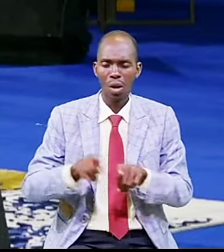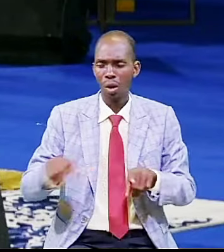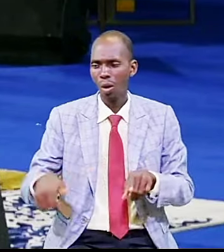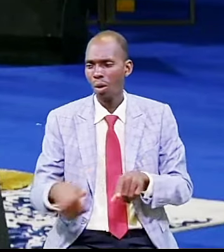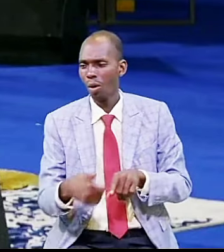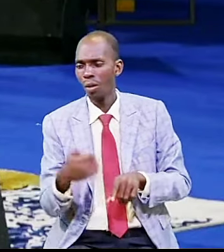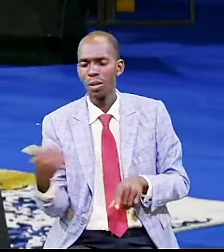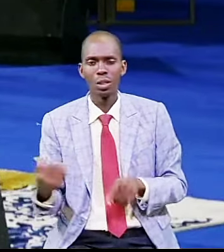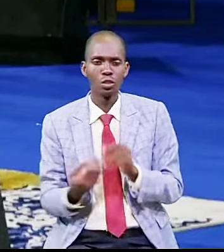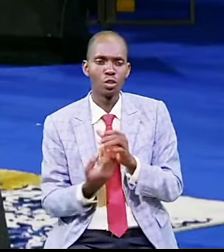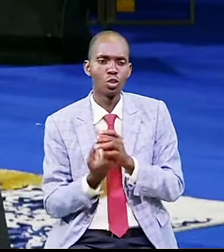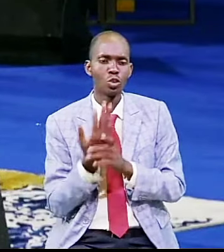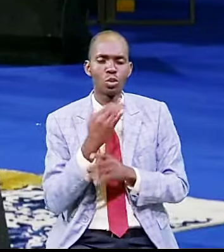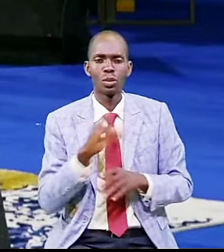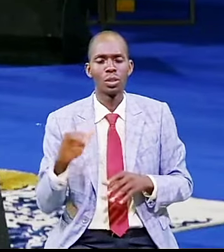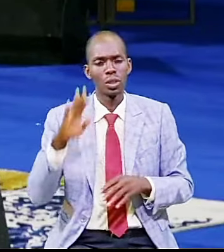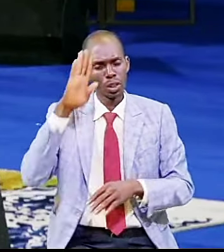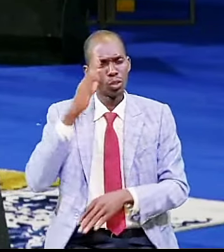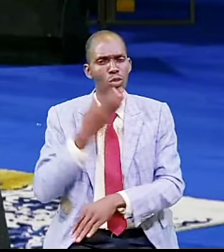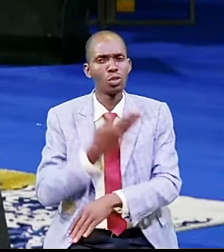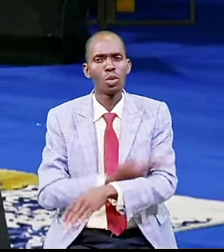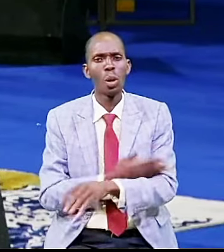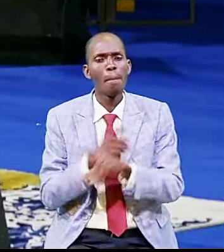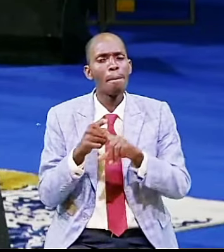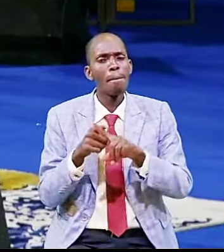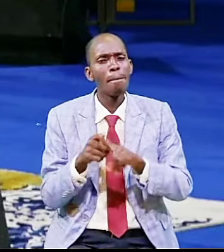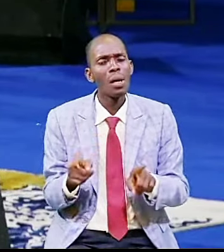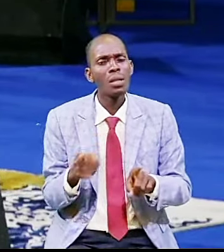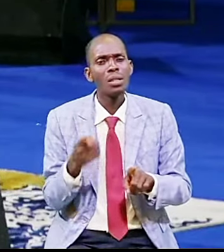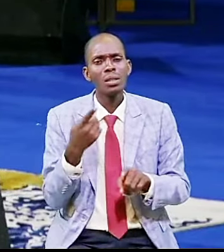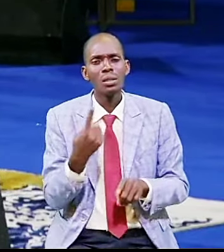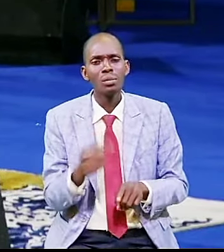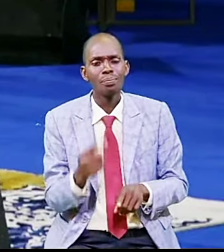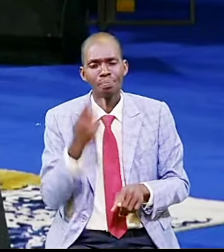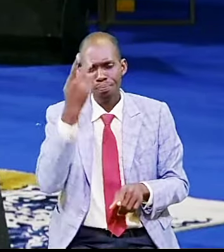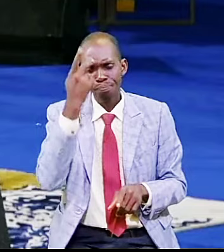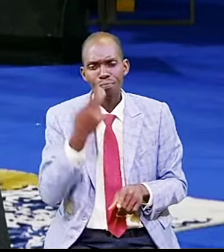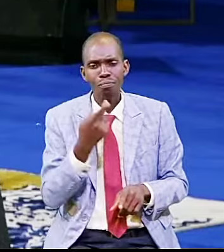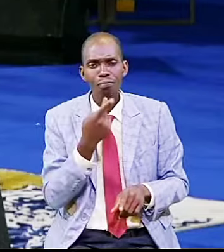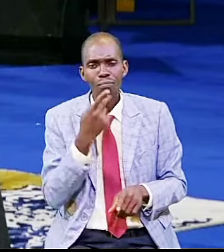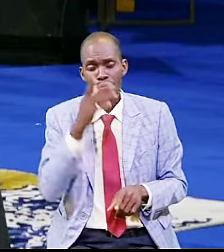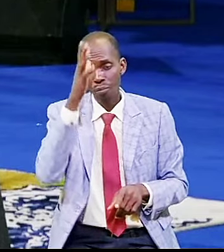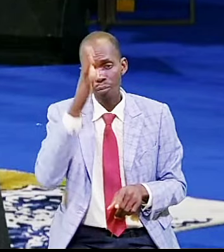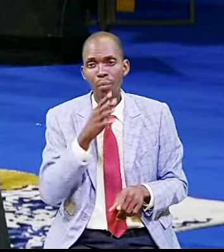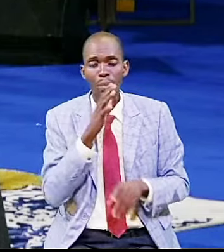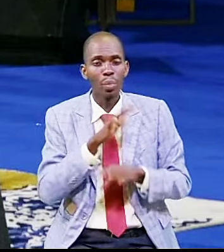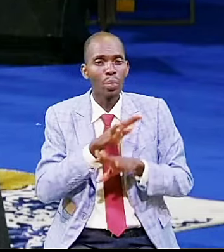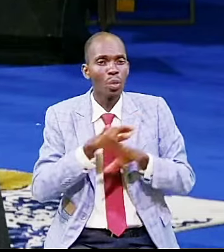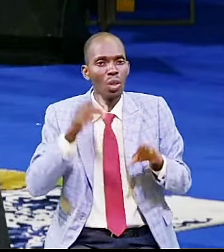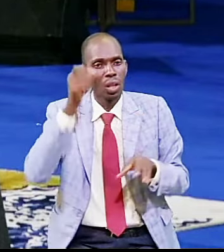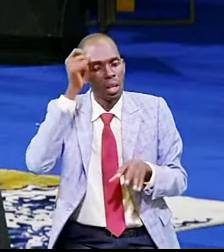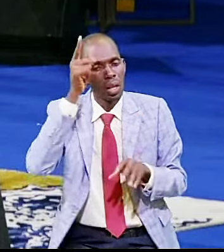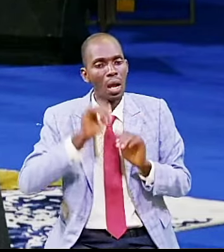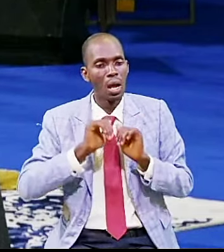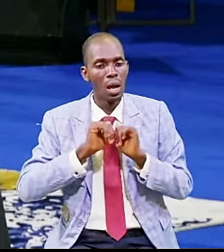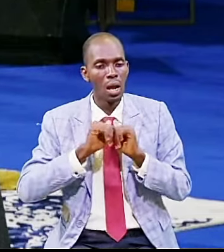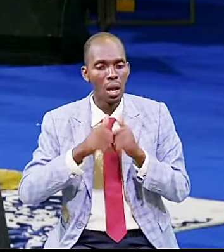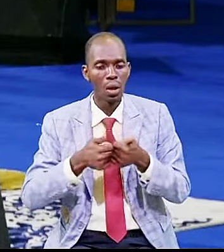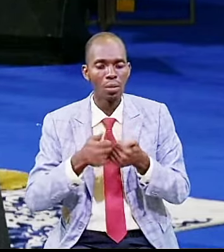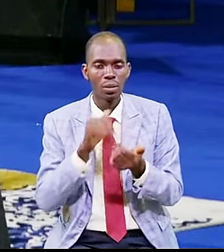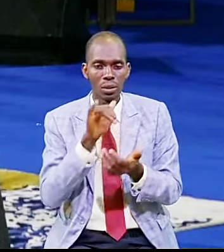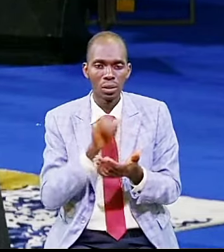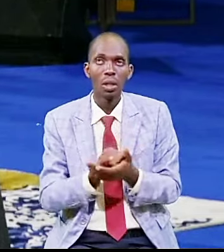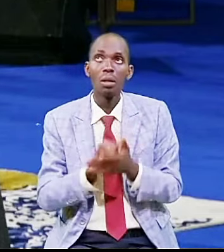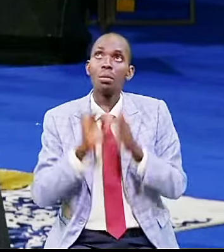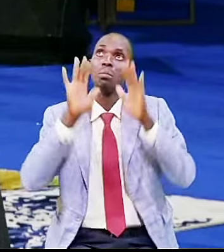sons. But they didn't understand how that healing, how that miracle